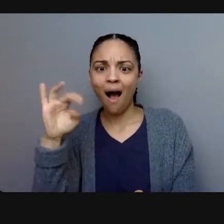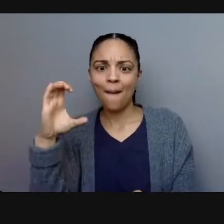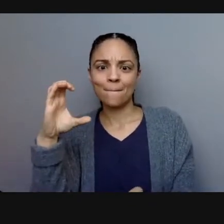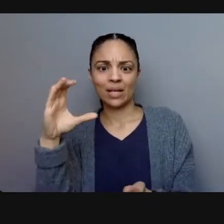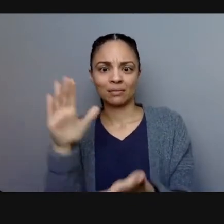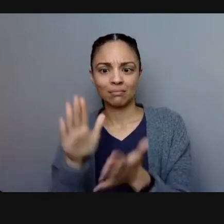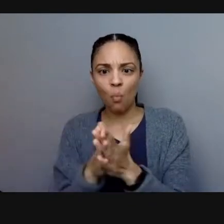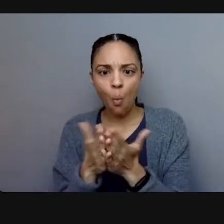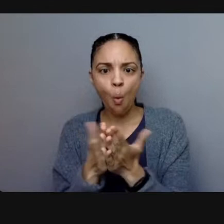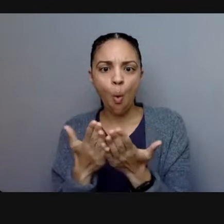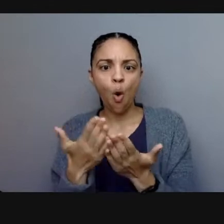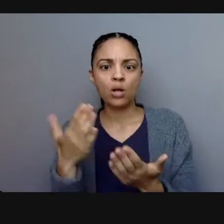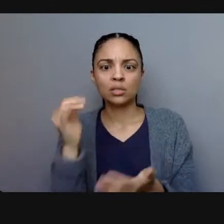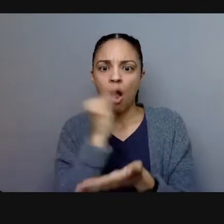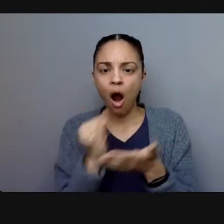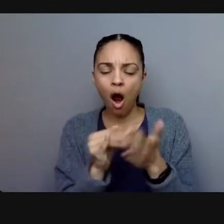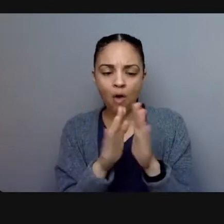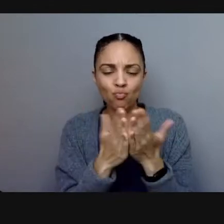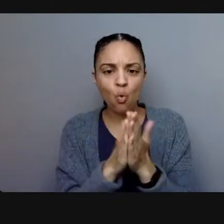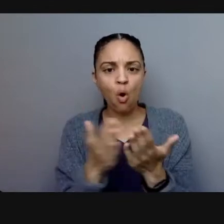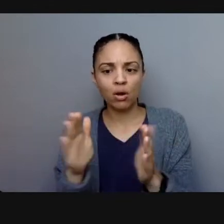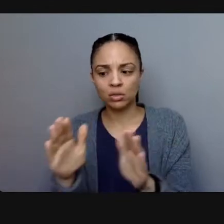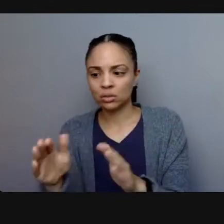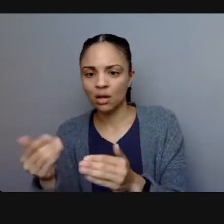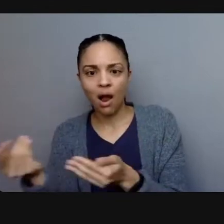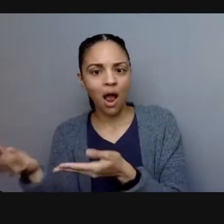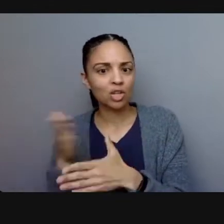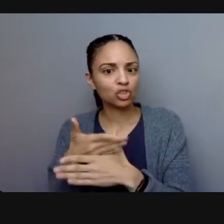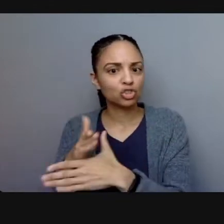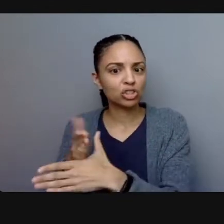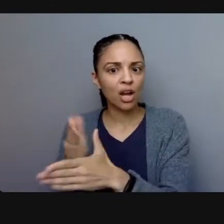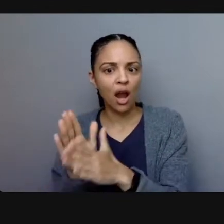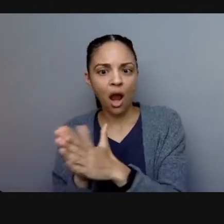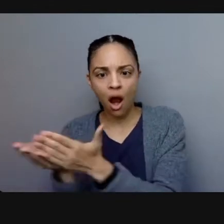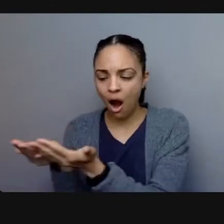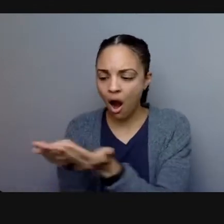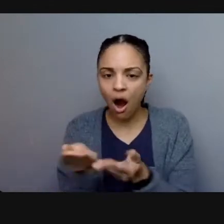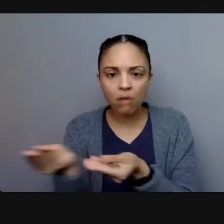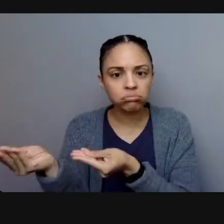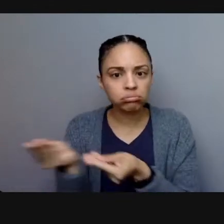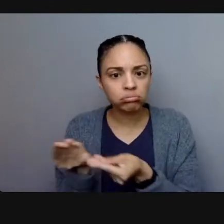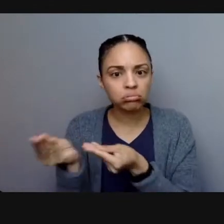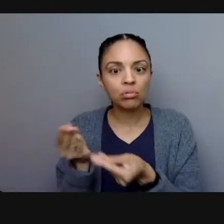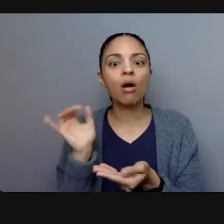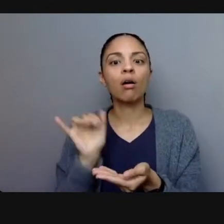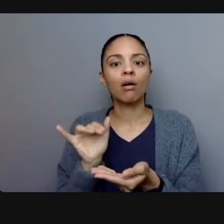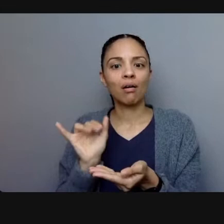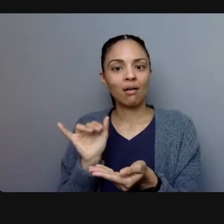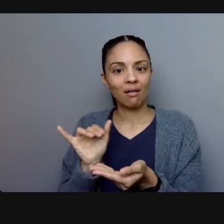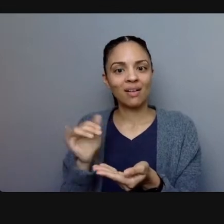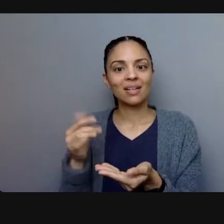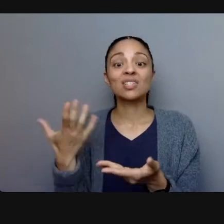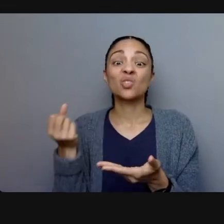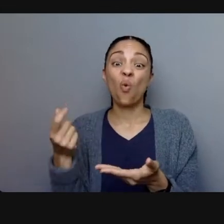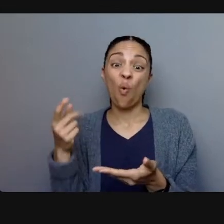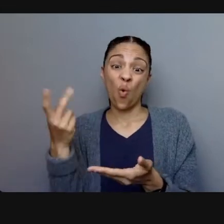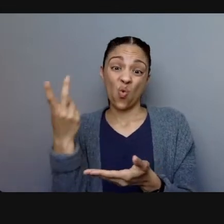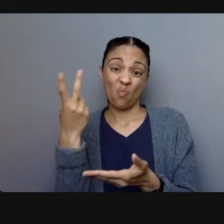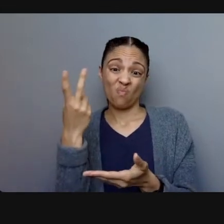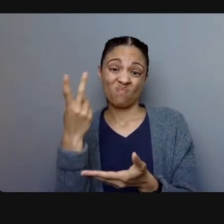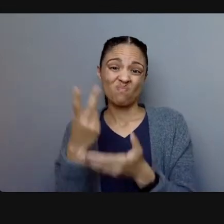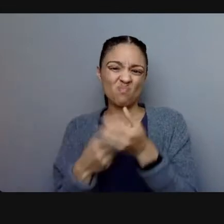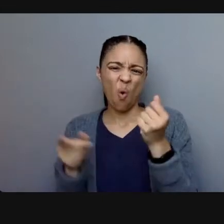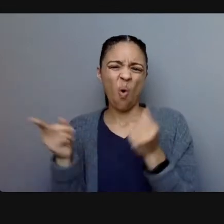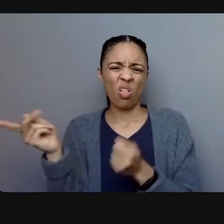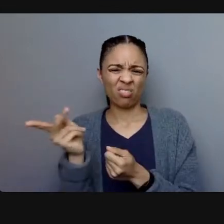these two Black men are the reasons why, and how I'm able to make money now is because of these two